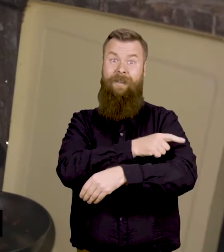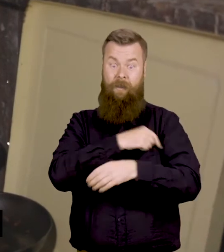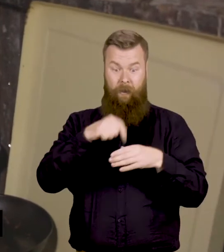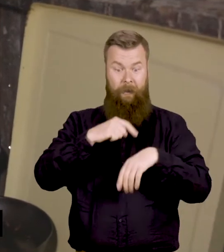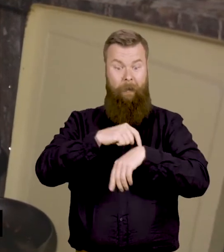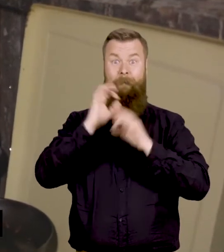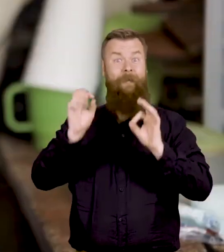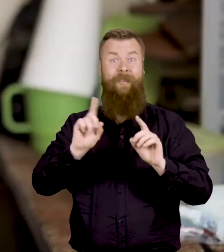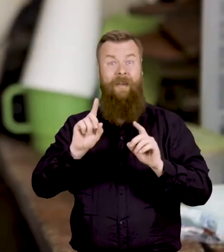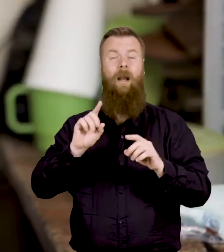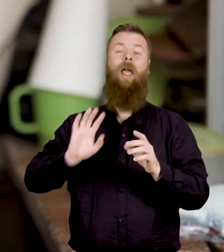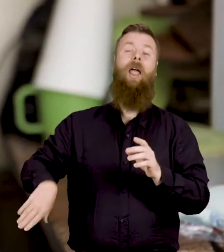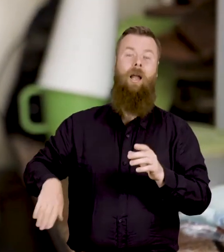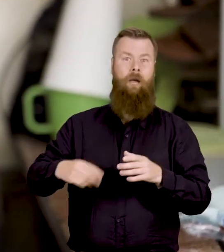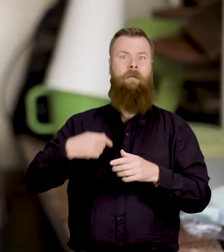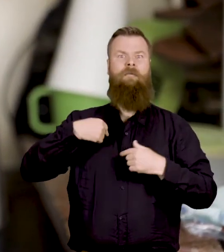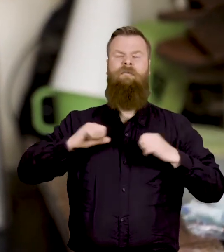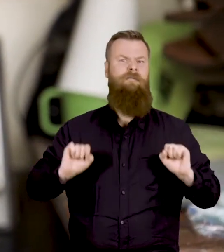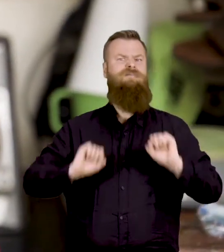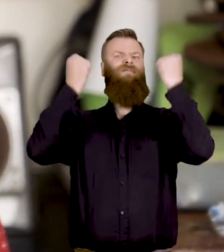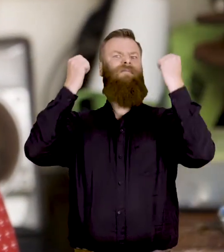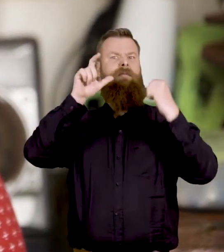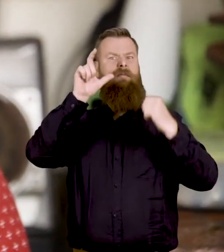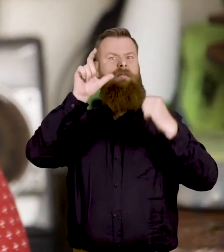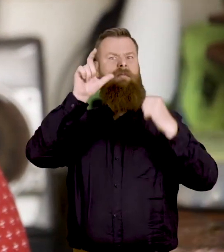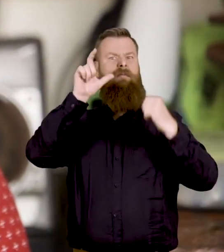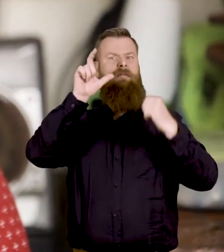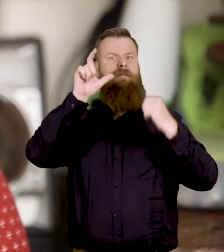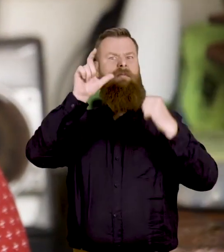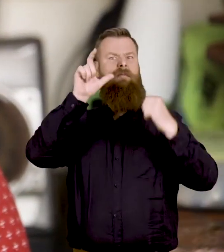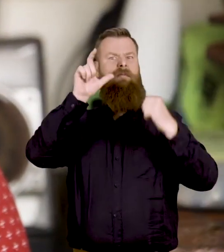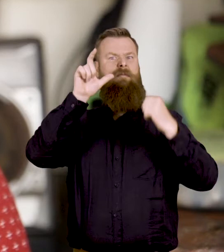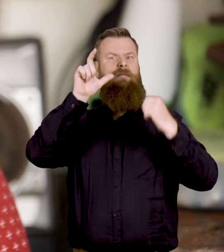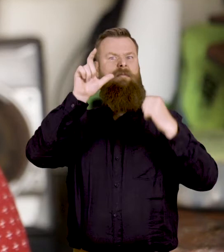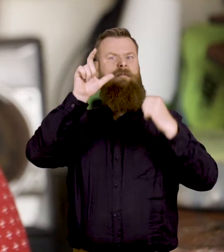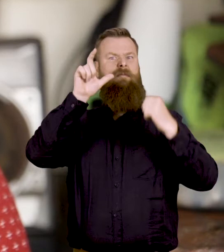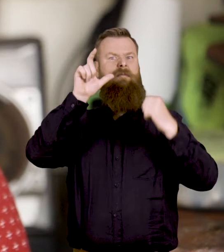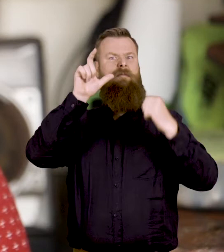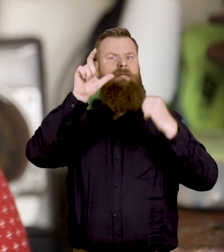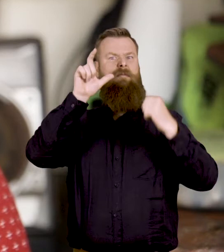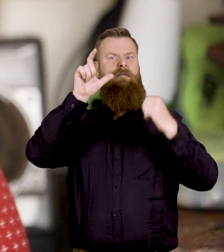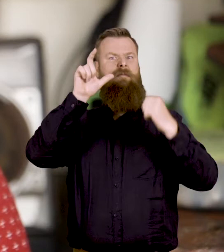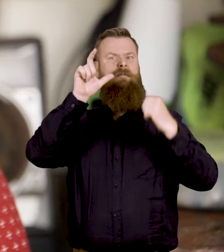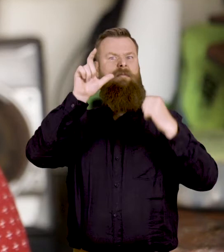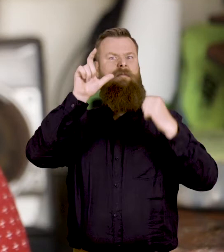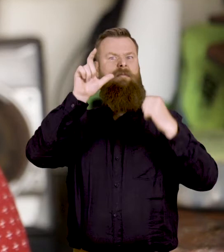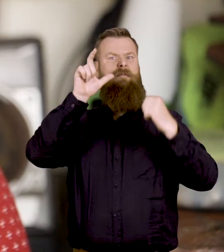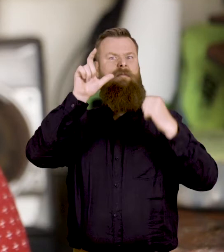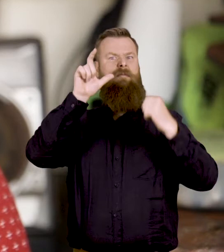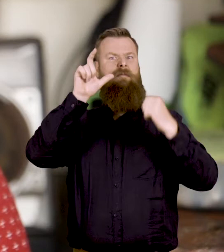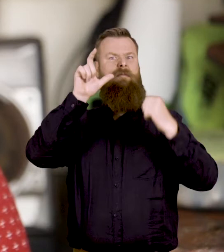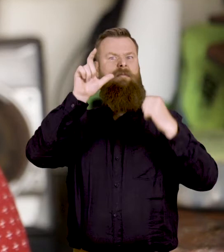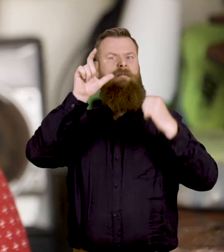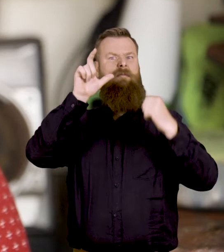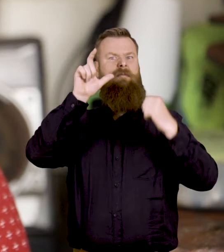on time, I become an aggressive person. In a ramshackle corrugated iron shack, Mauricio stands and cooks